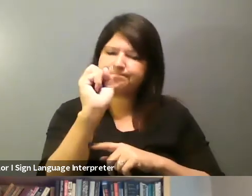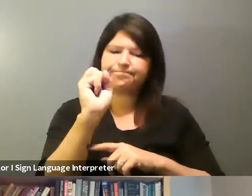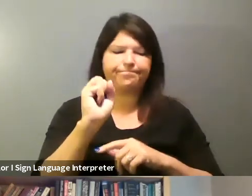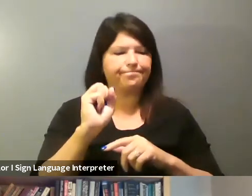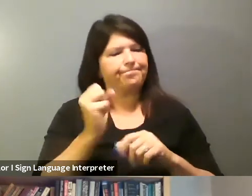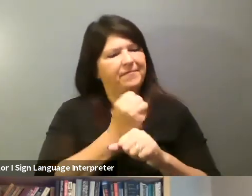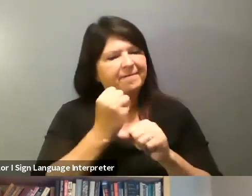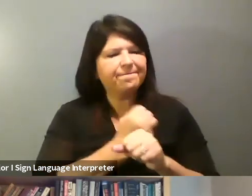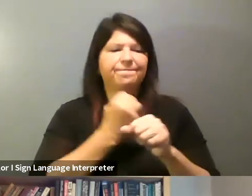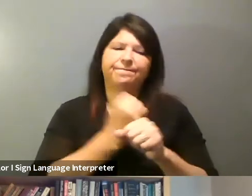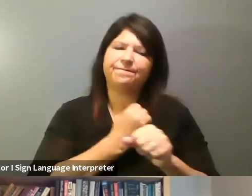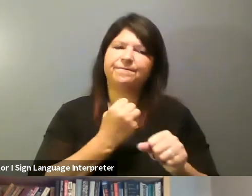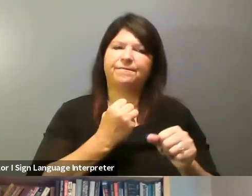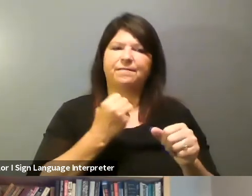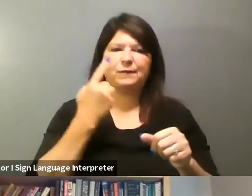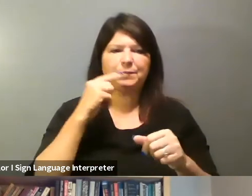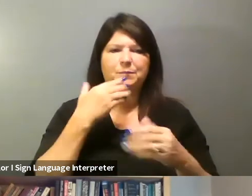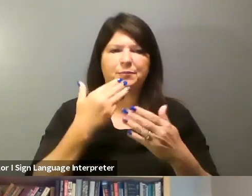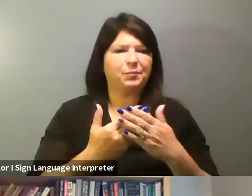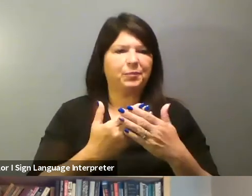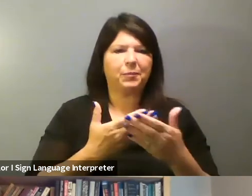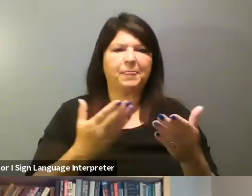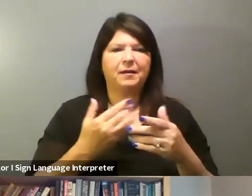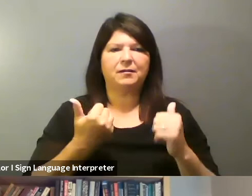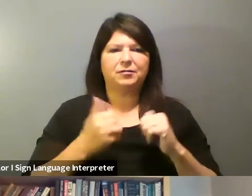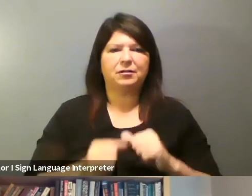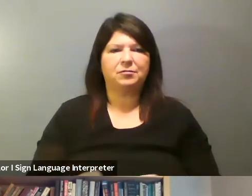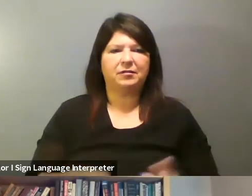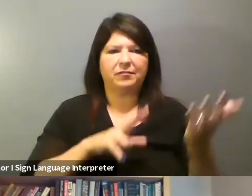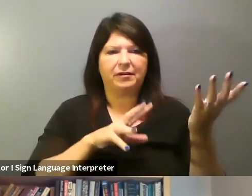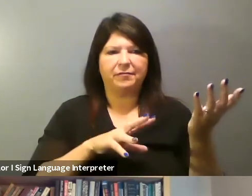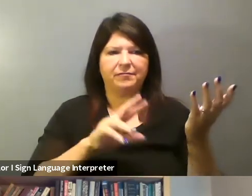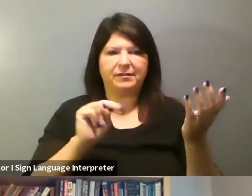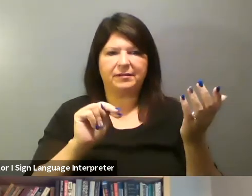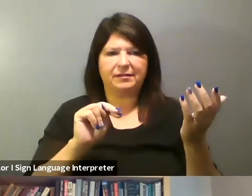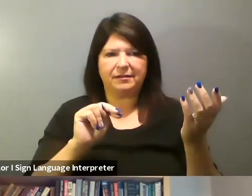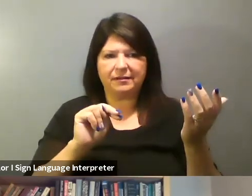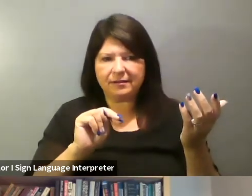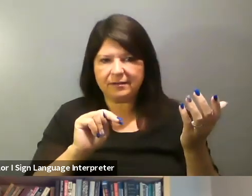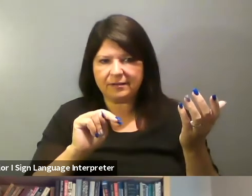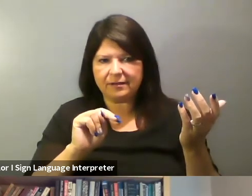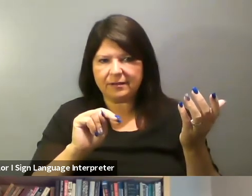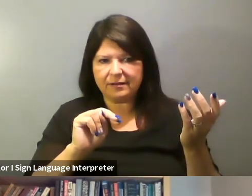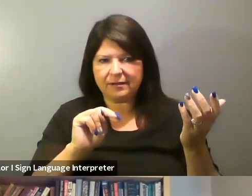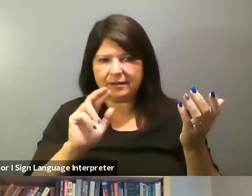of Nathan Bedford Forrest. That's the last exciting thing that happened here, is that we got rid of